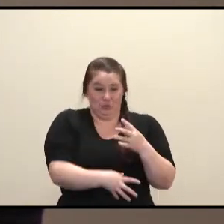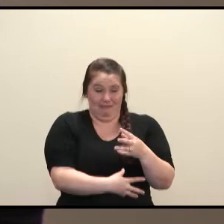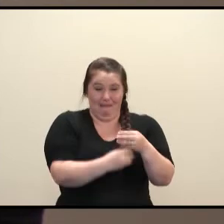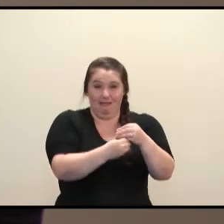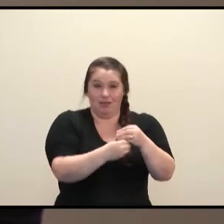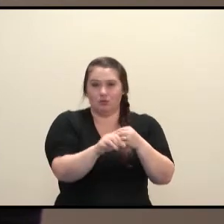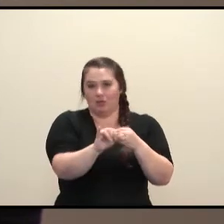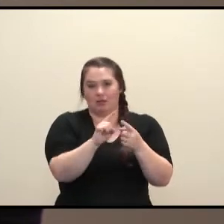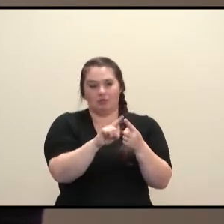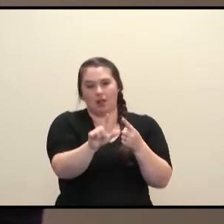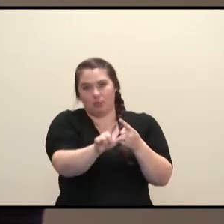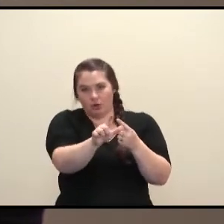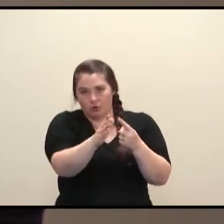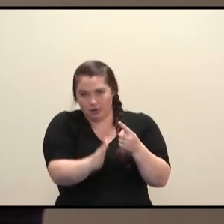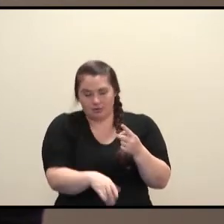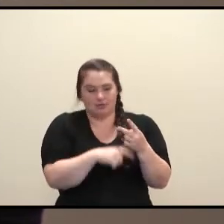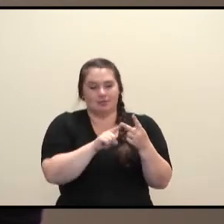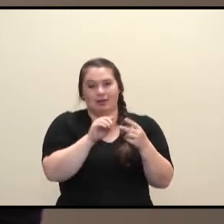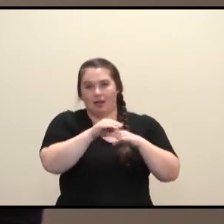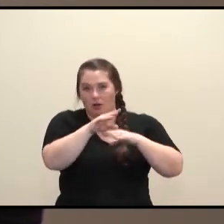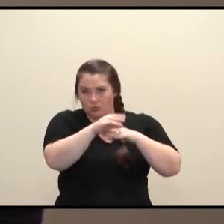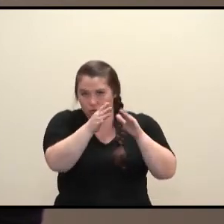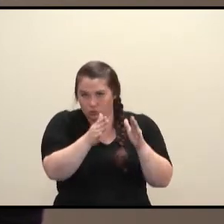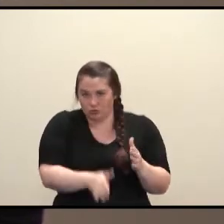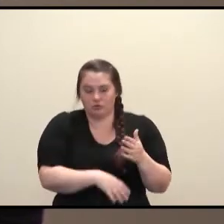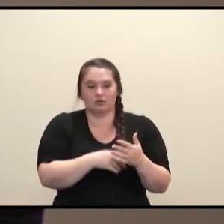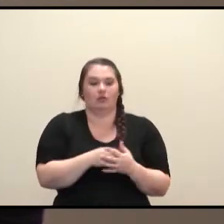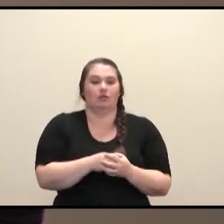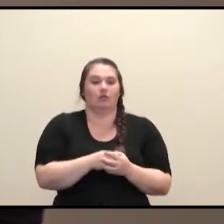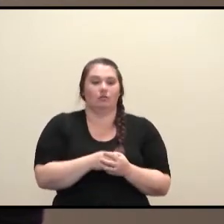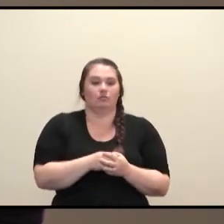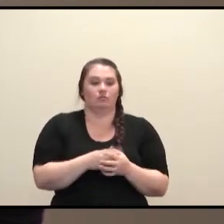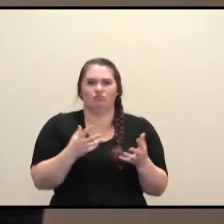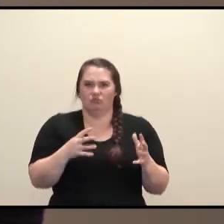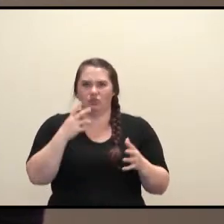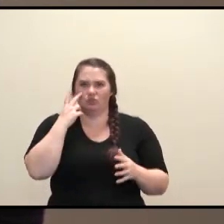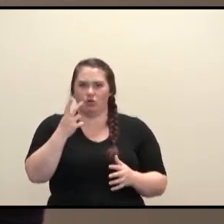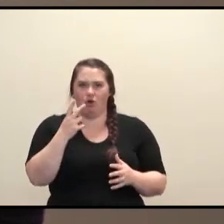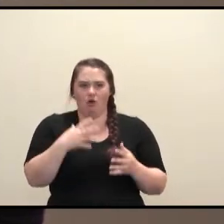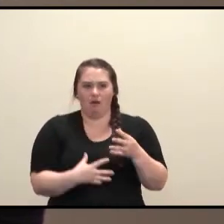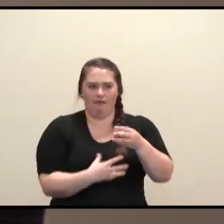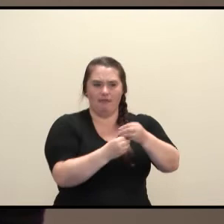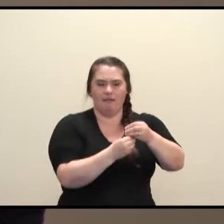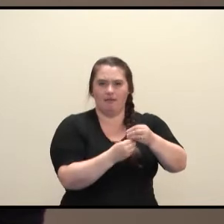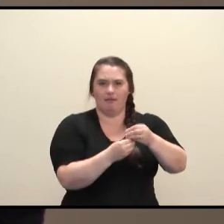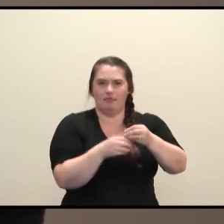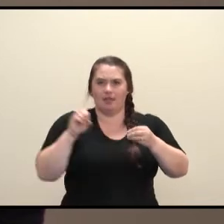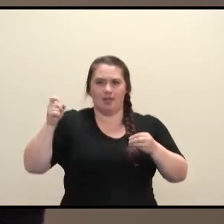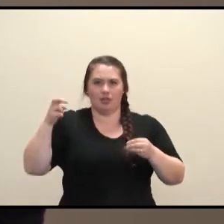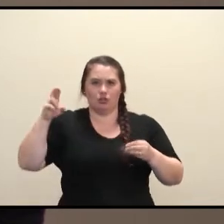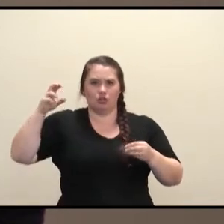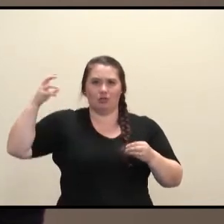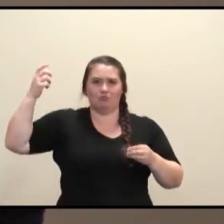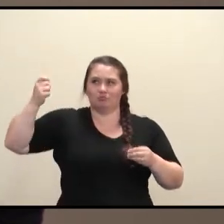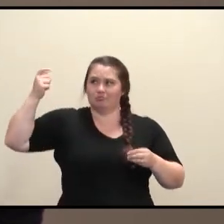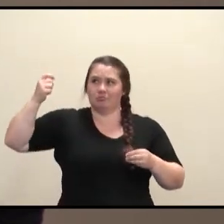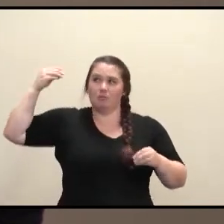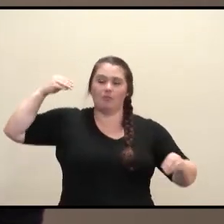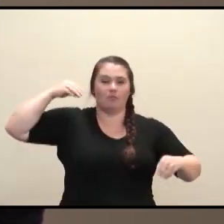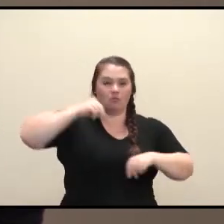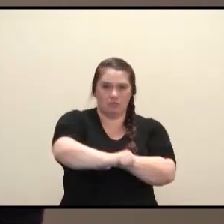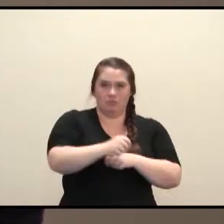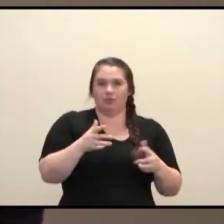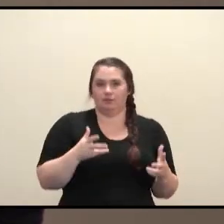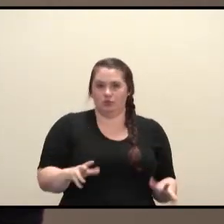as librarians and counselors, and you saw us add those things with our ESSER funds when we got that additional money. But